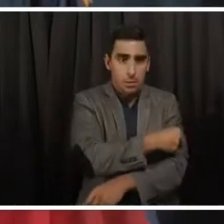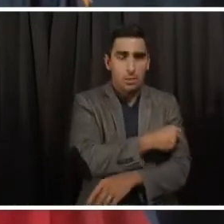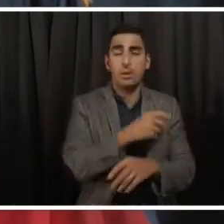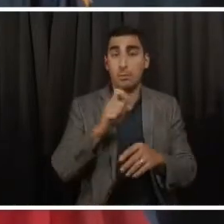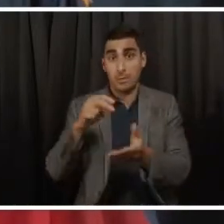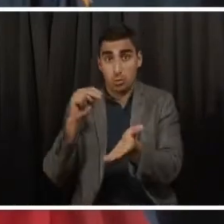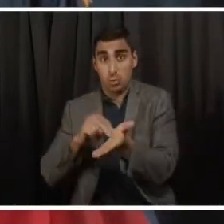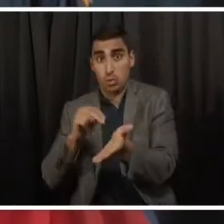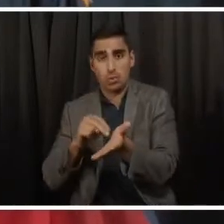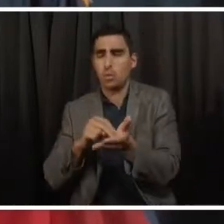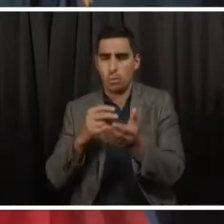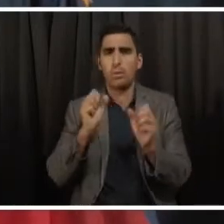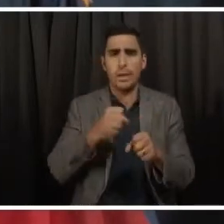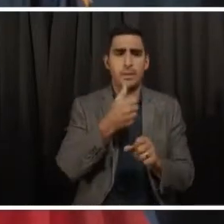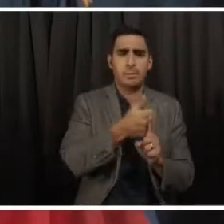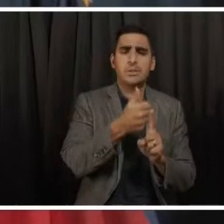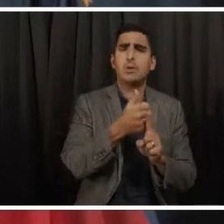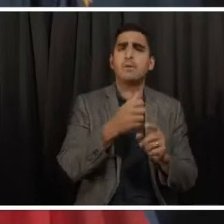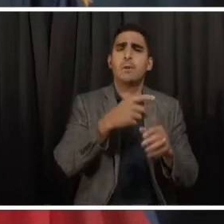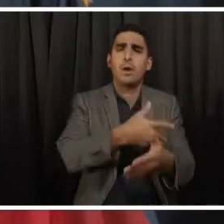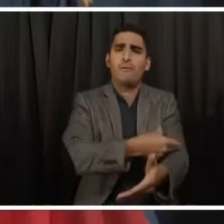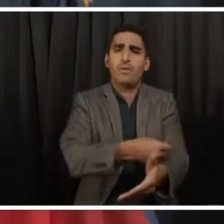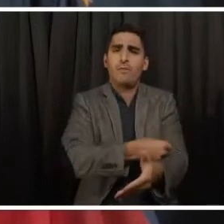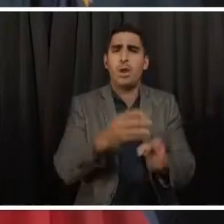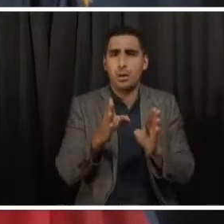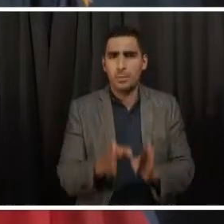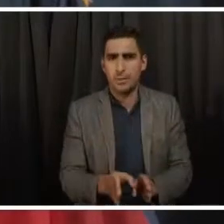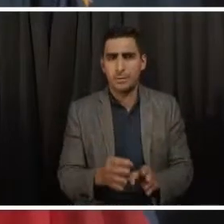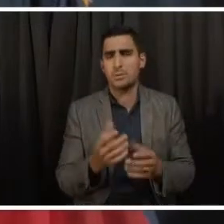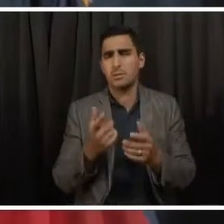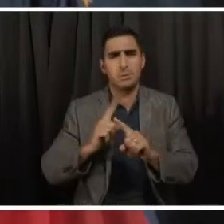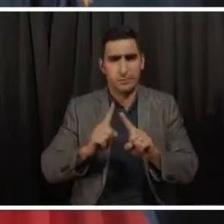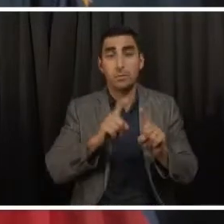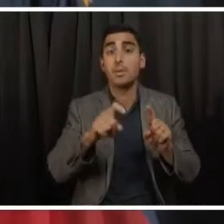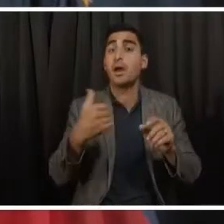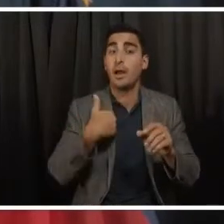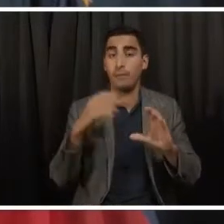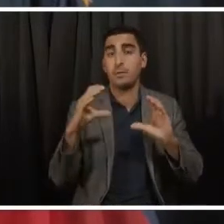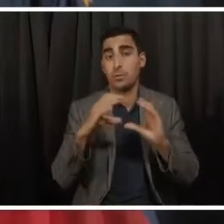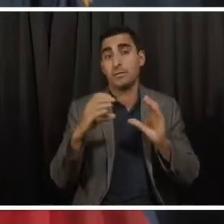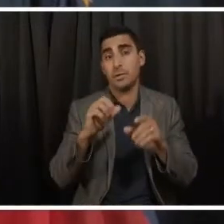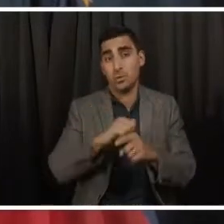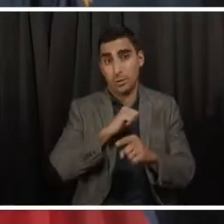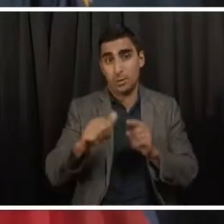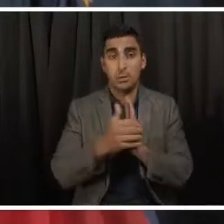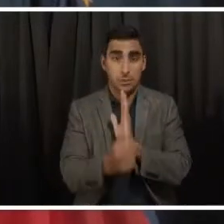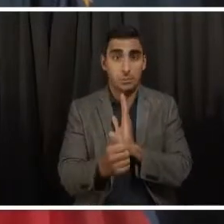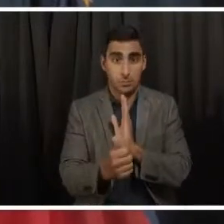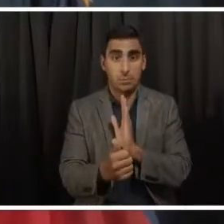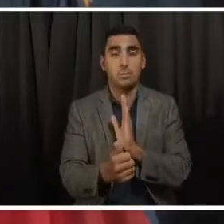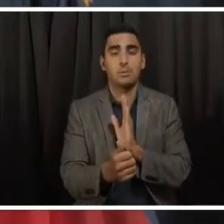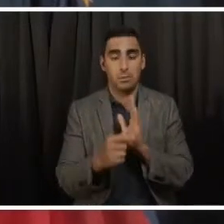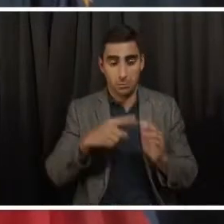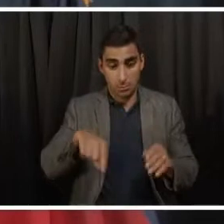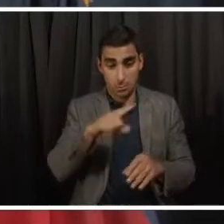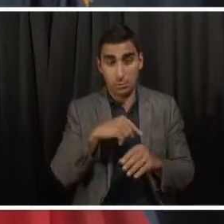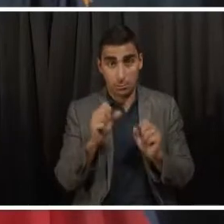nurse. They can be a phlebotomist. They need that qualification. But yes, we can use folks who qualify and have